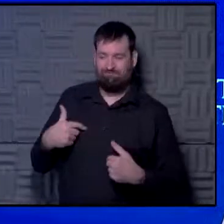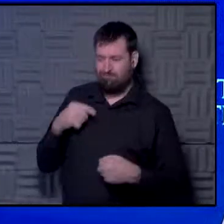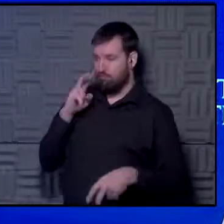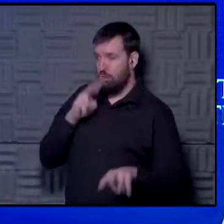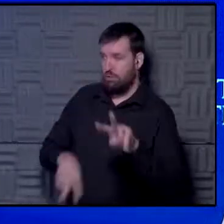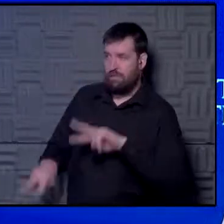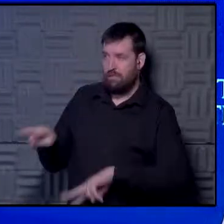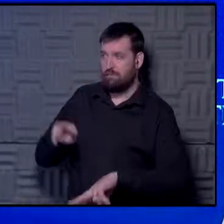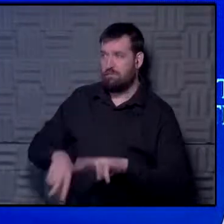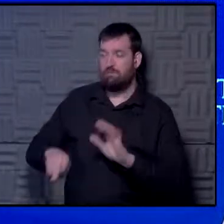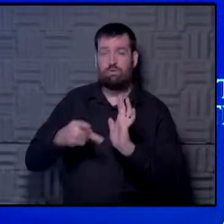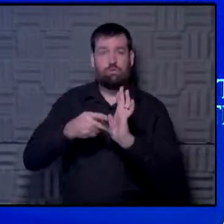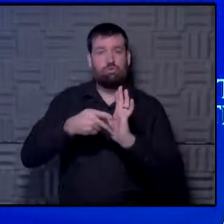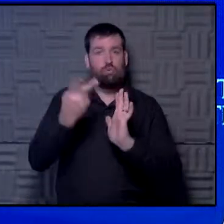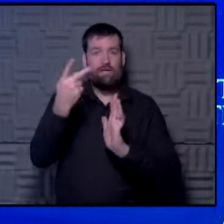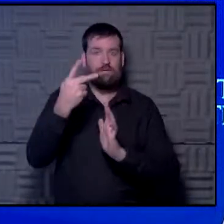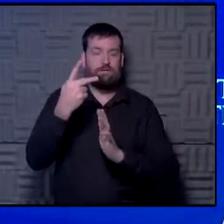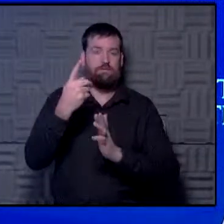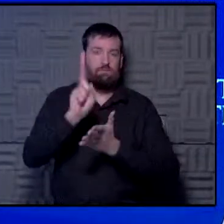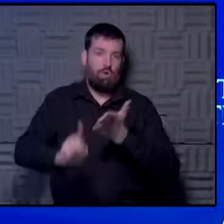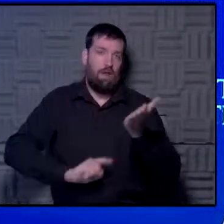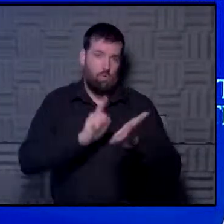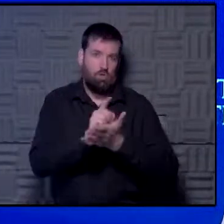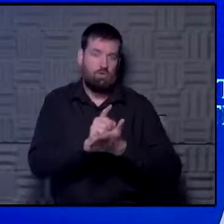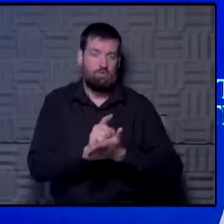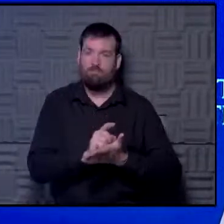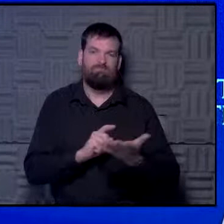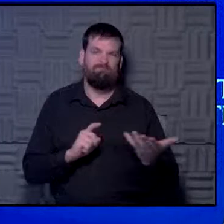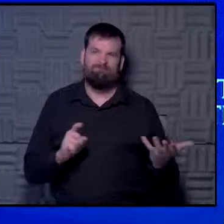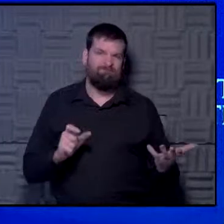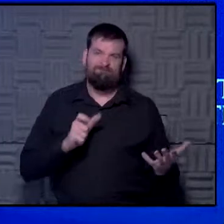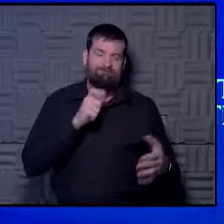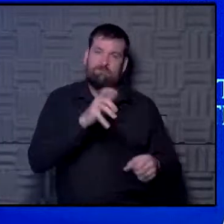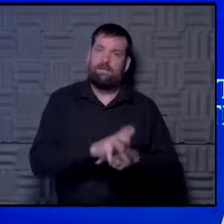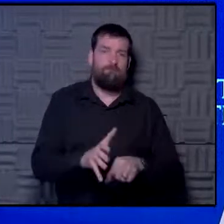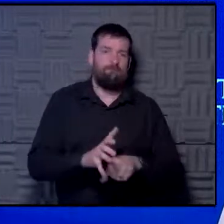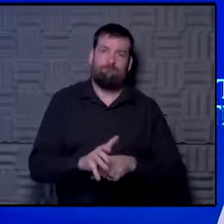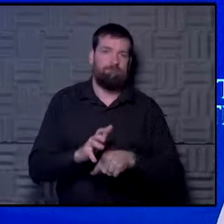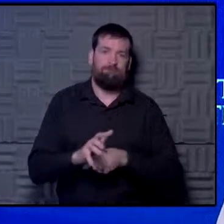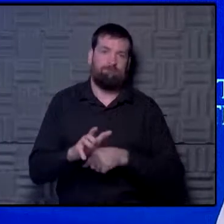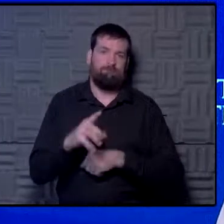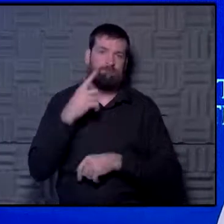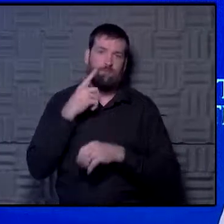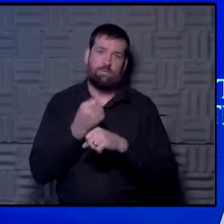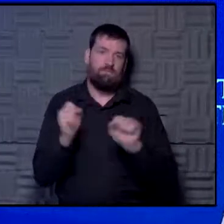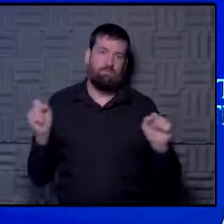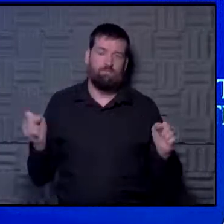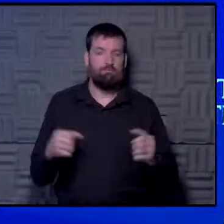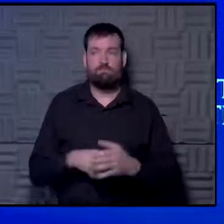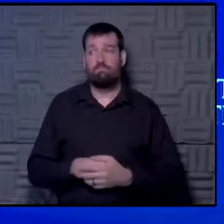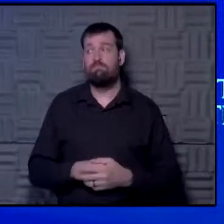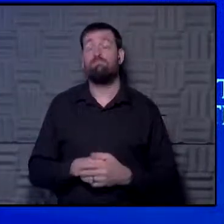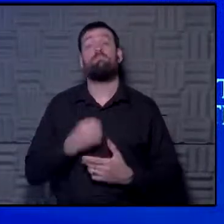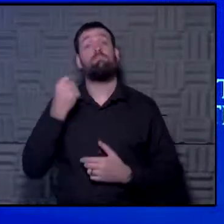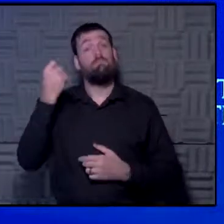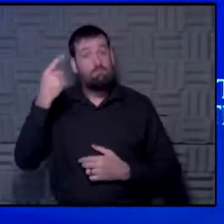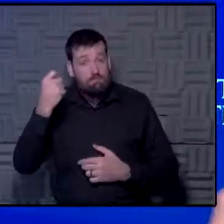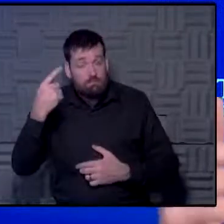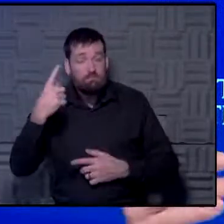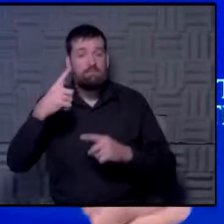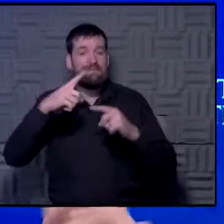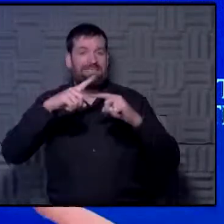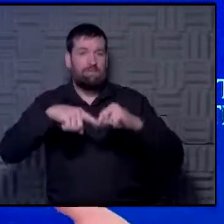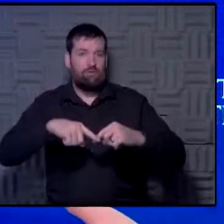looking at is twice an hour, which is way below what we would recommend for being a safe environment. Now, having said that, it also depends